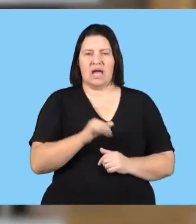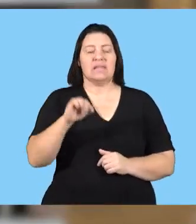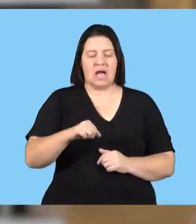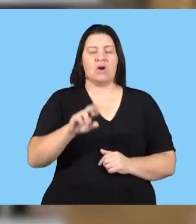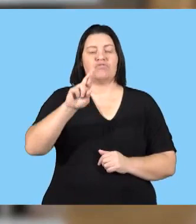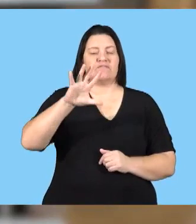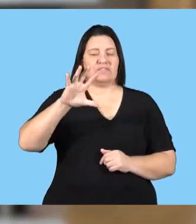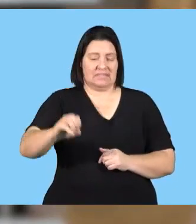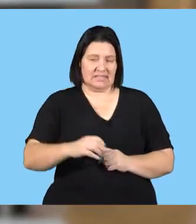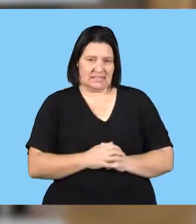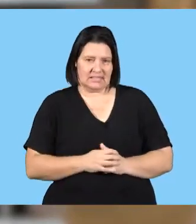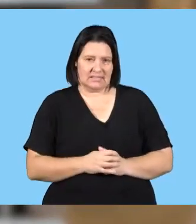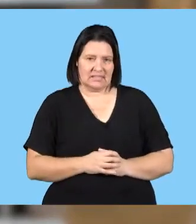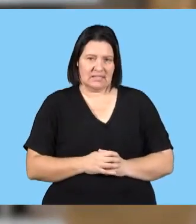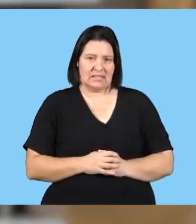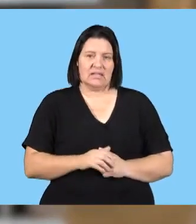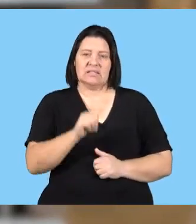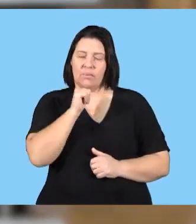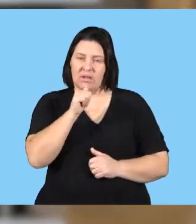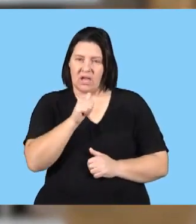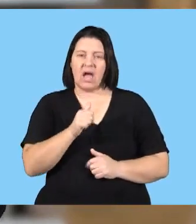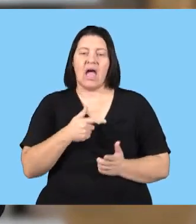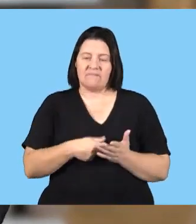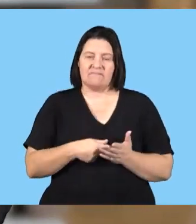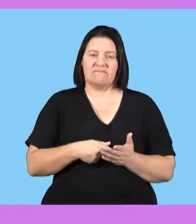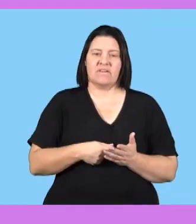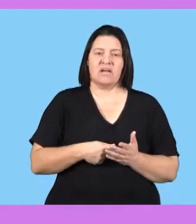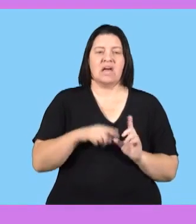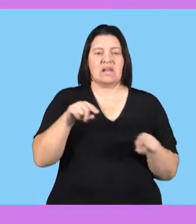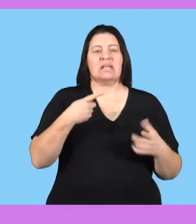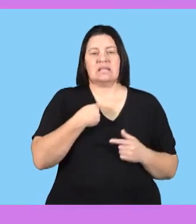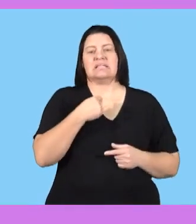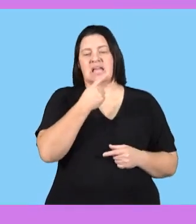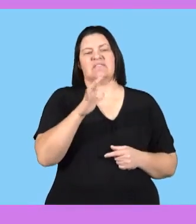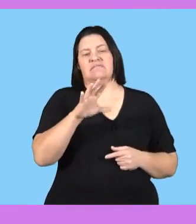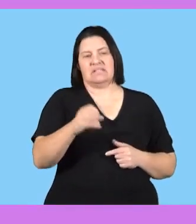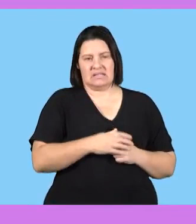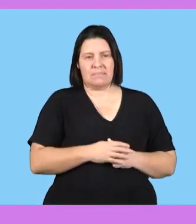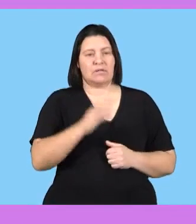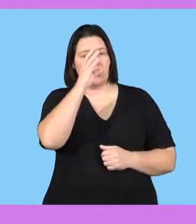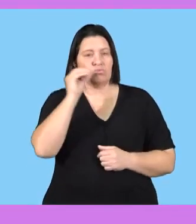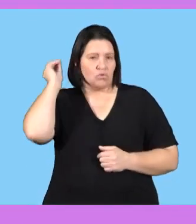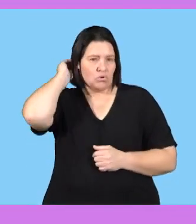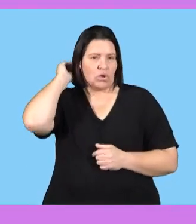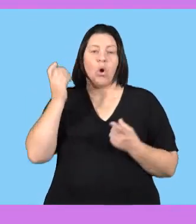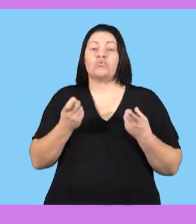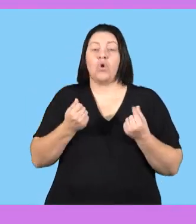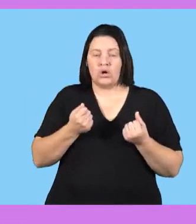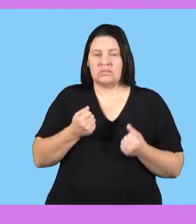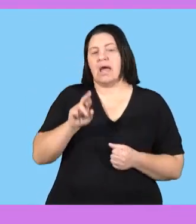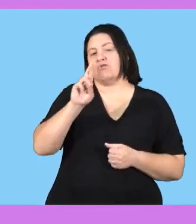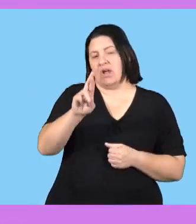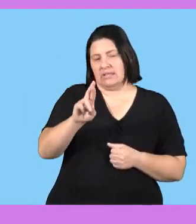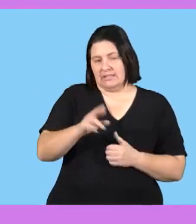sorry, it's 50 rand. Even if it's not written as a rent here, it's only written 50. Take note that the